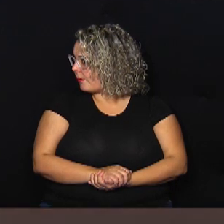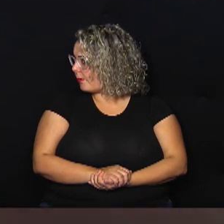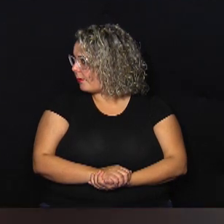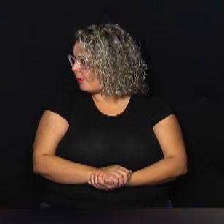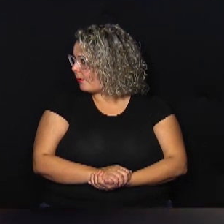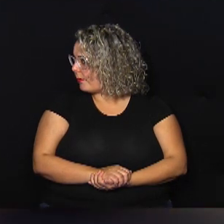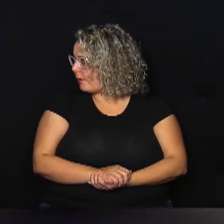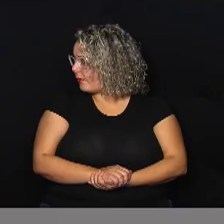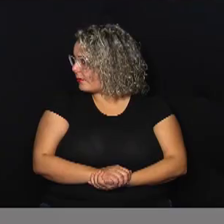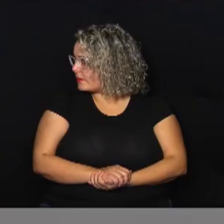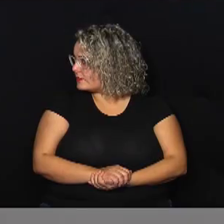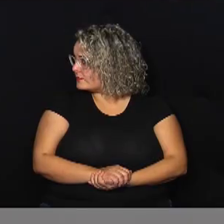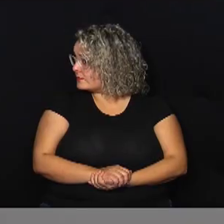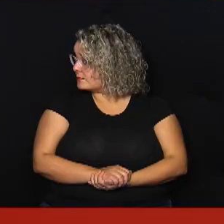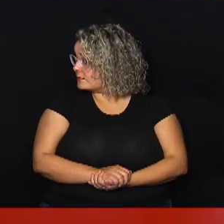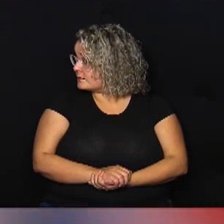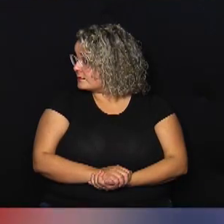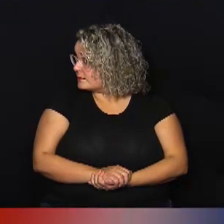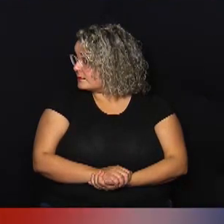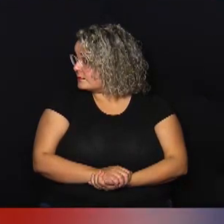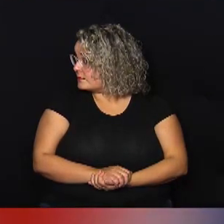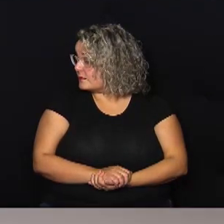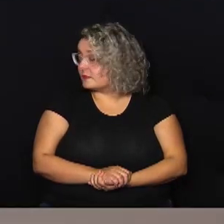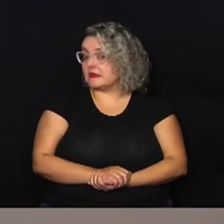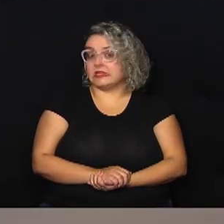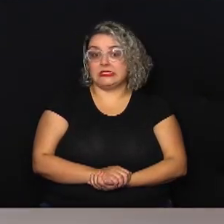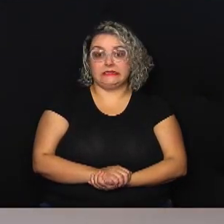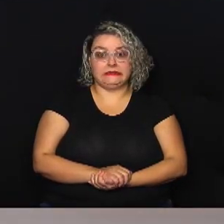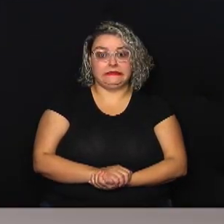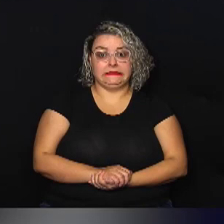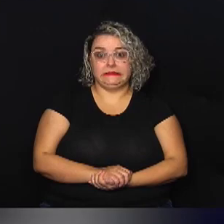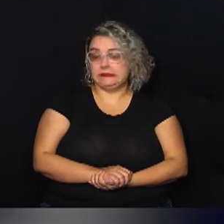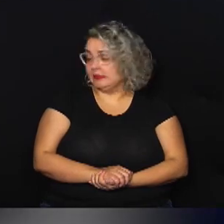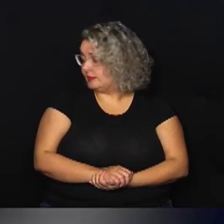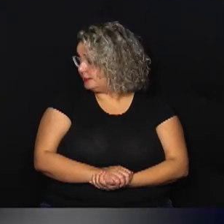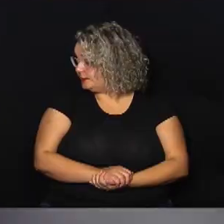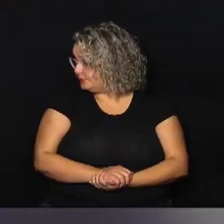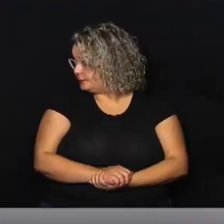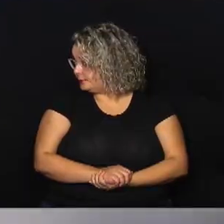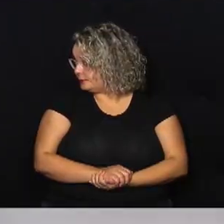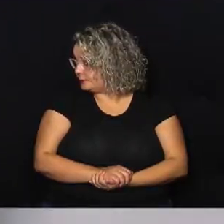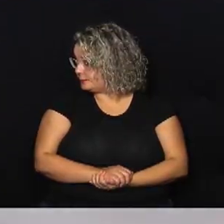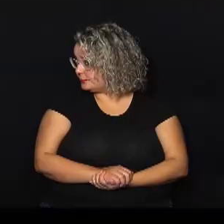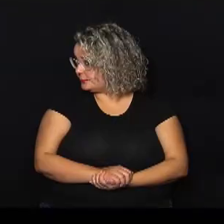mom was dating a felon? You need to trust me on this. Shocking new footage has leaked online.